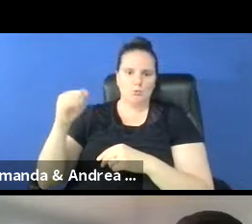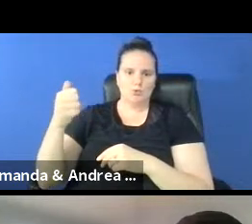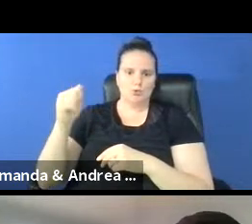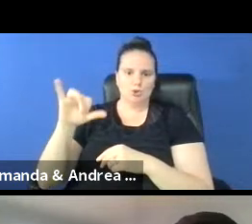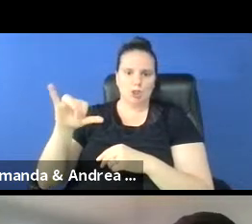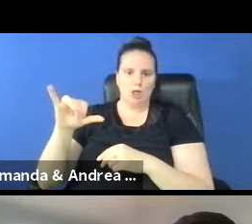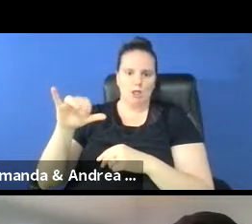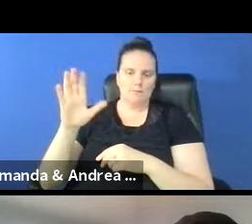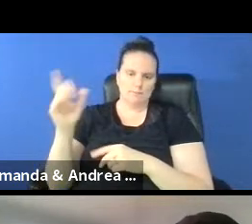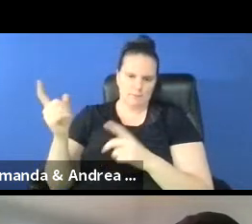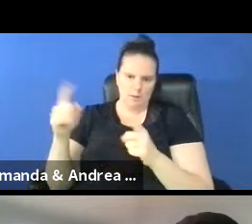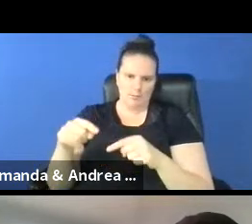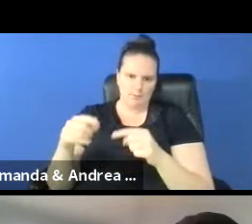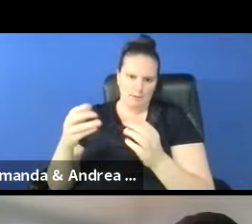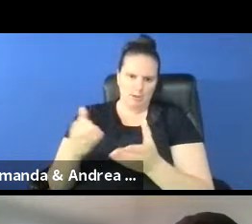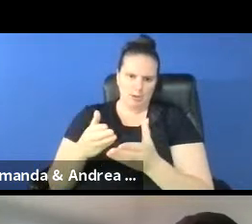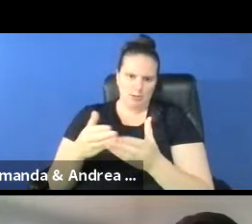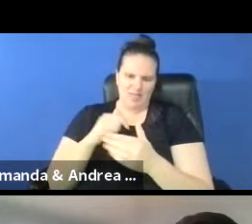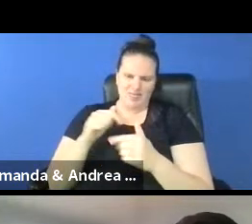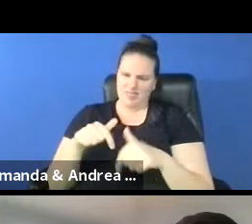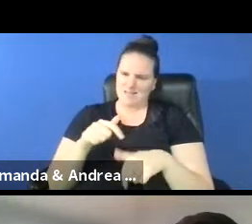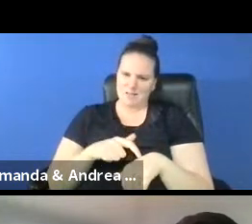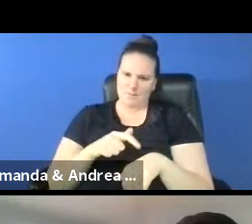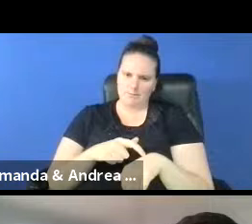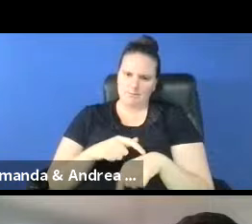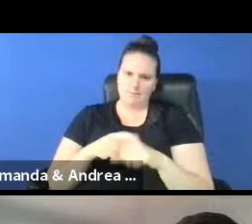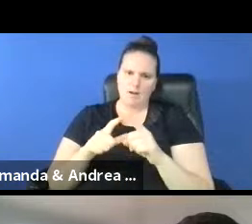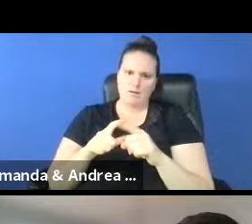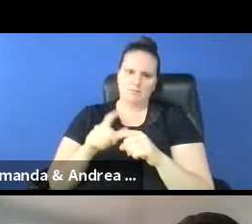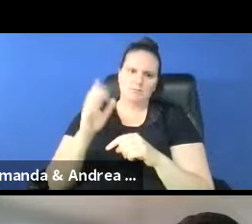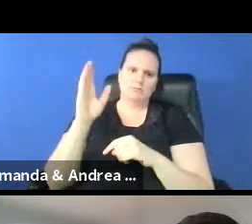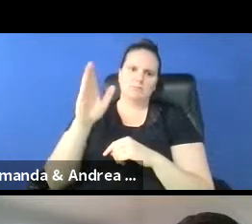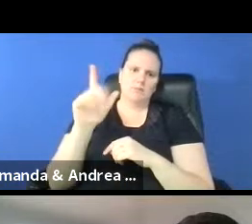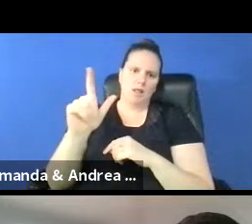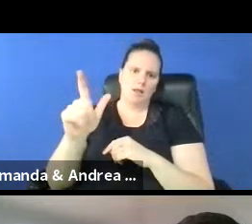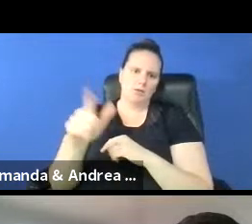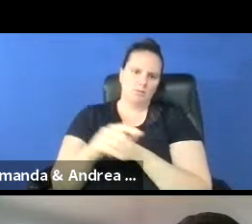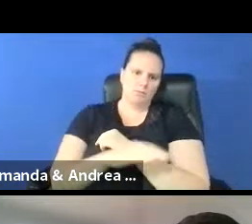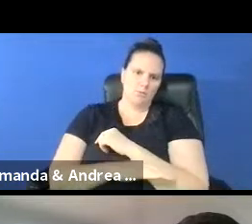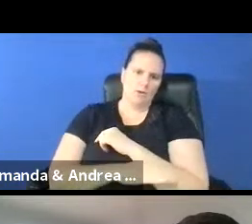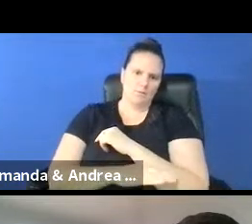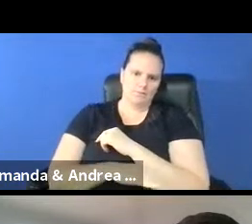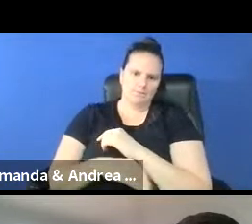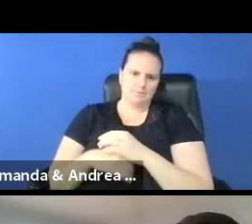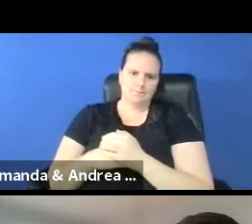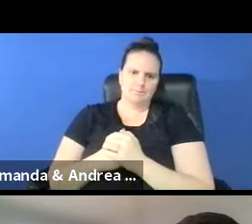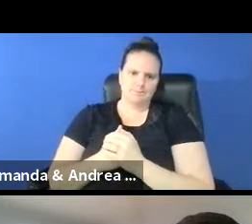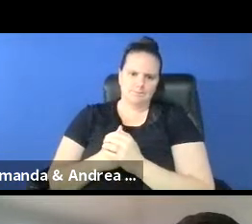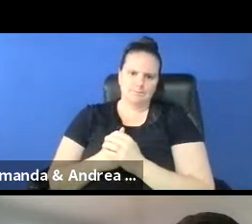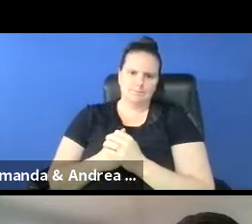sometime later in the fall or late summer.